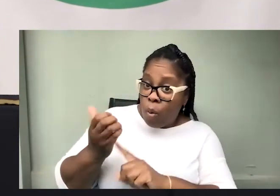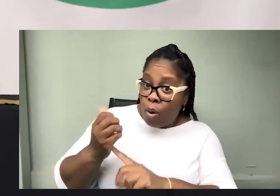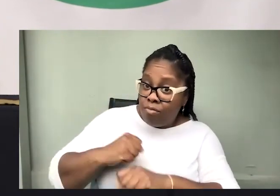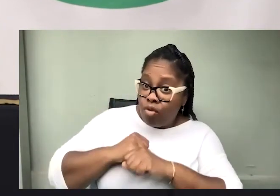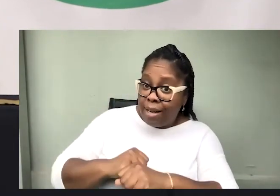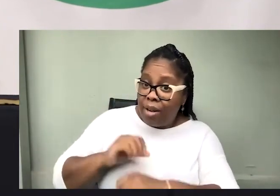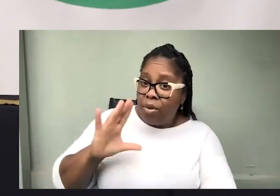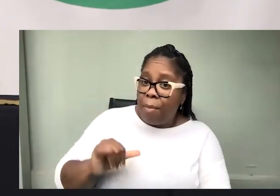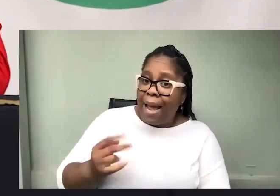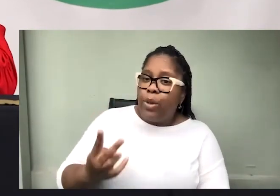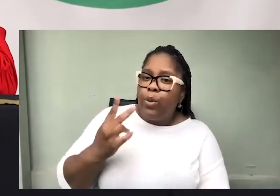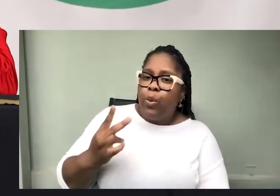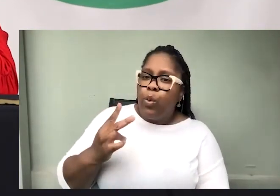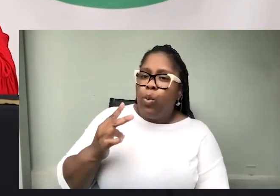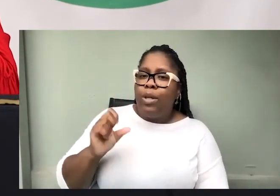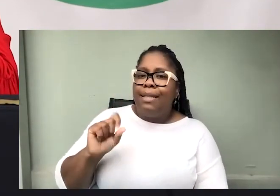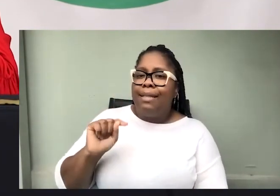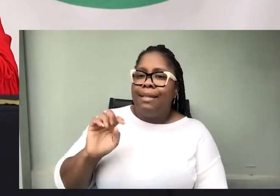by 2-step